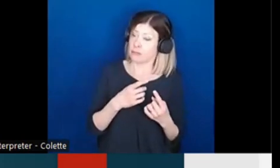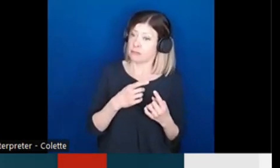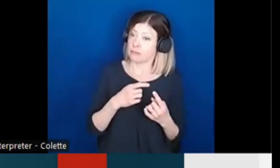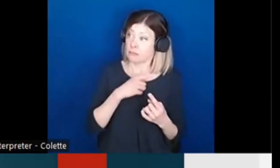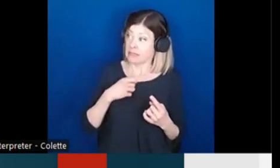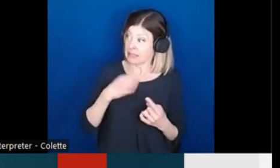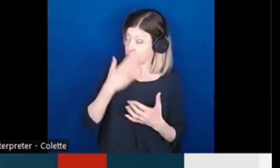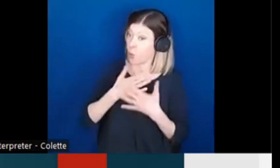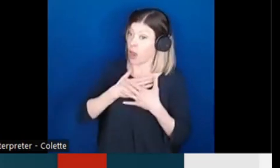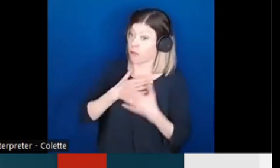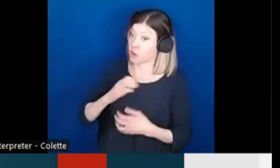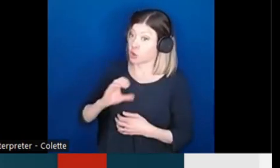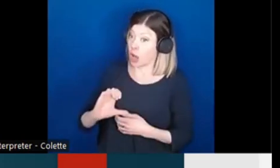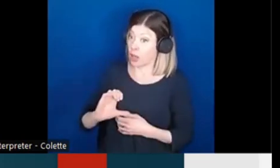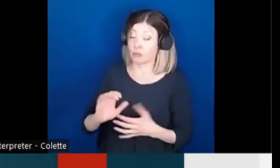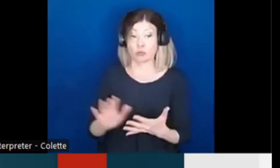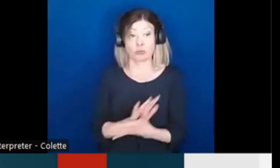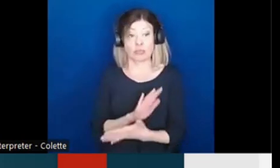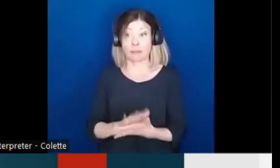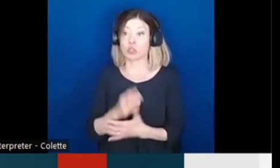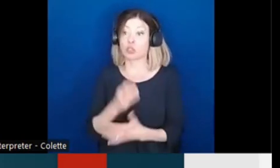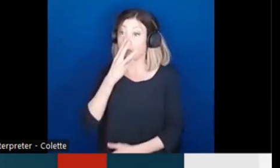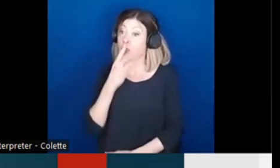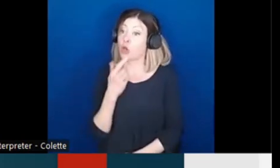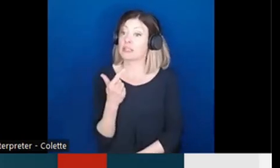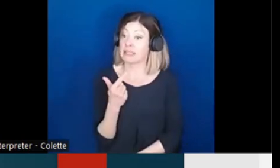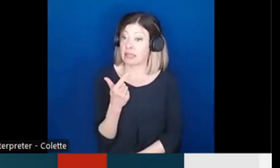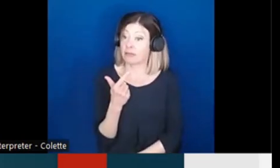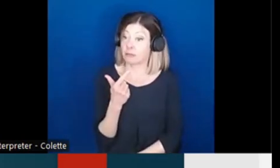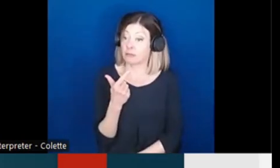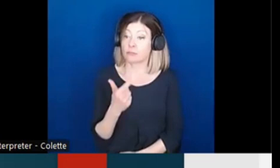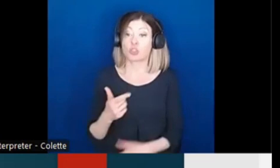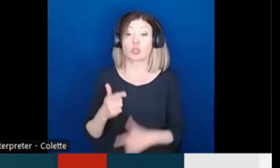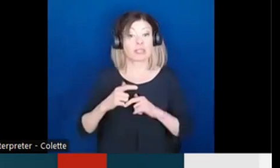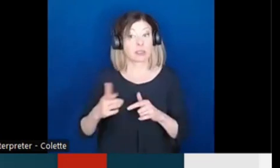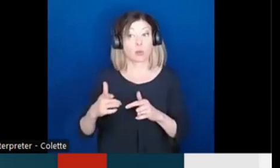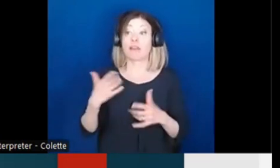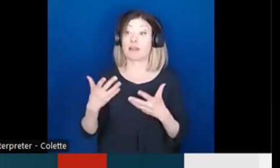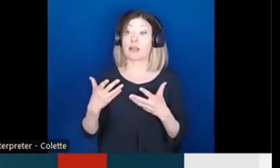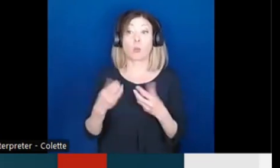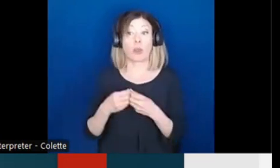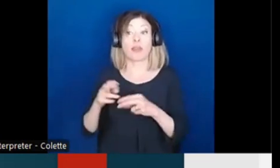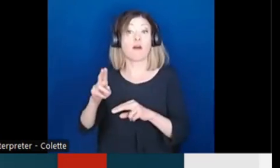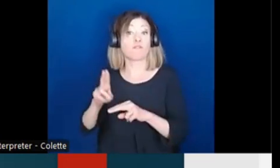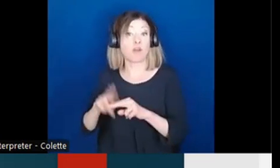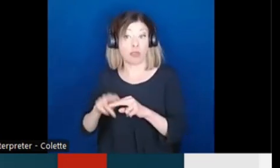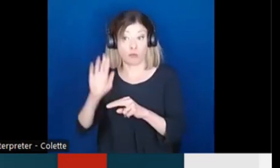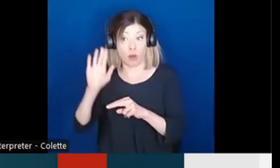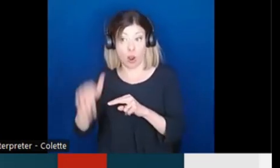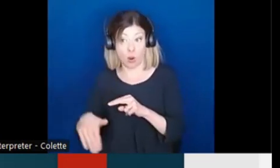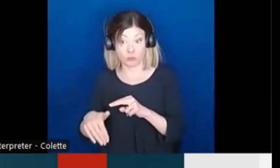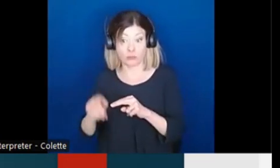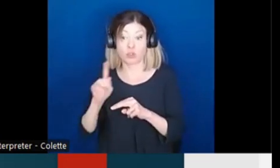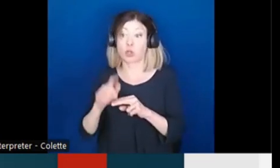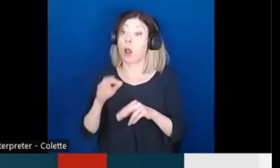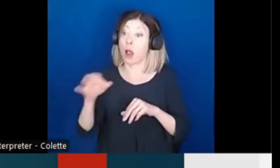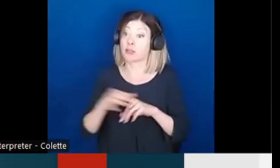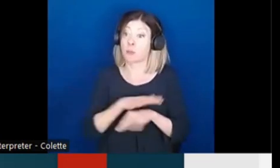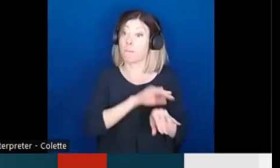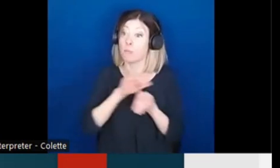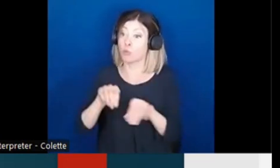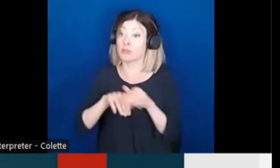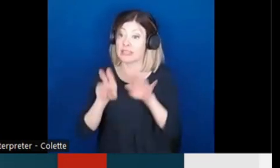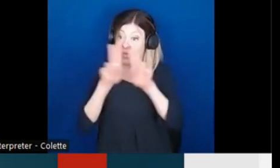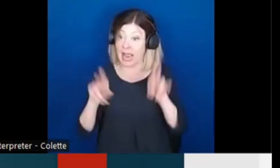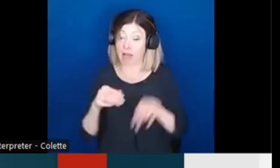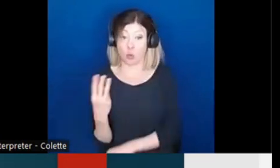37. She was living at home with her father still. She never left. Arthur moved in, so the three of them together. 4 months